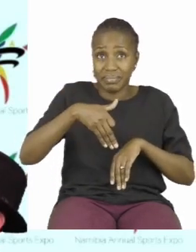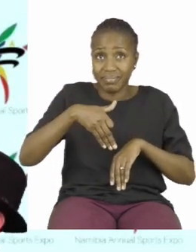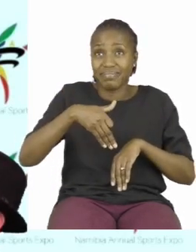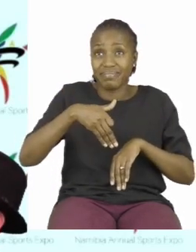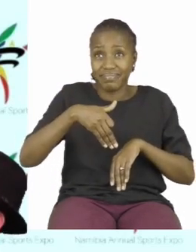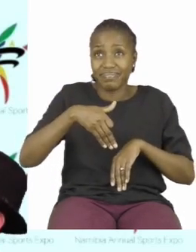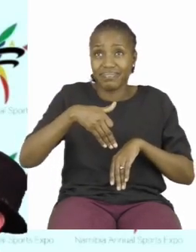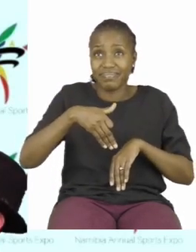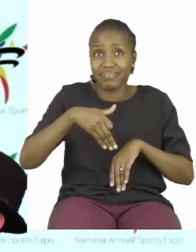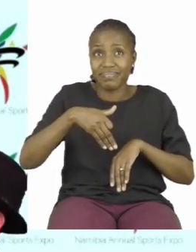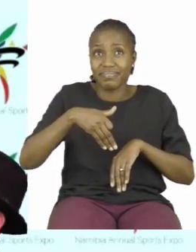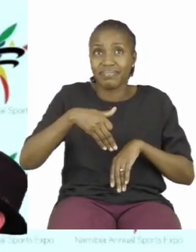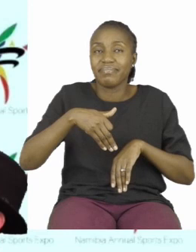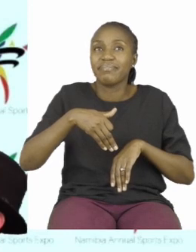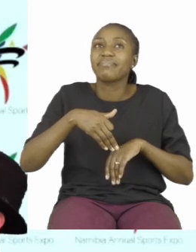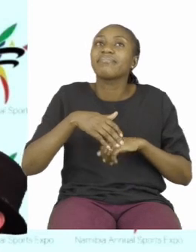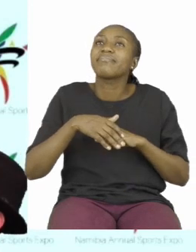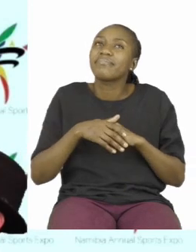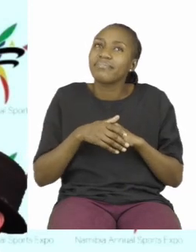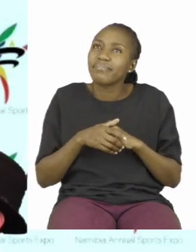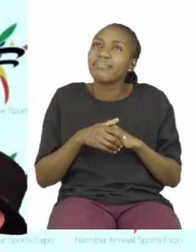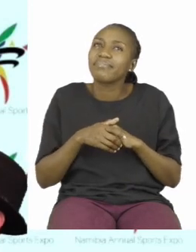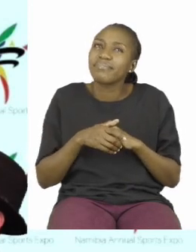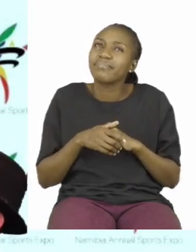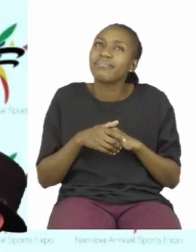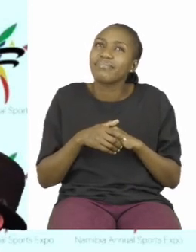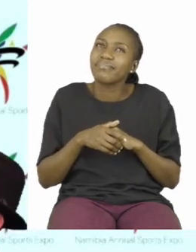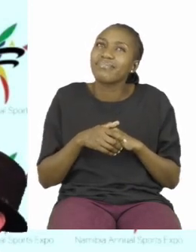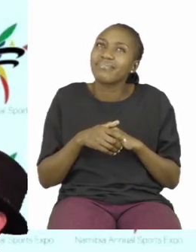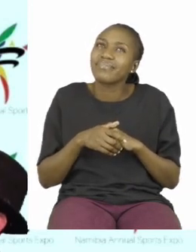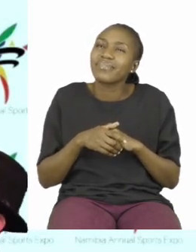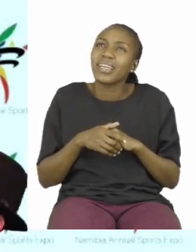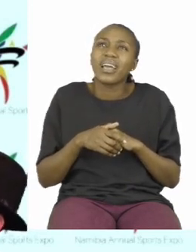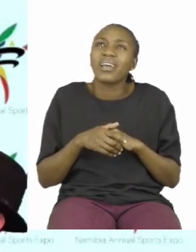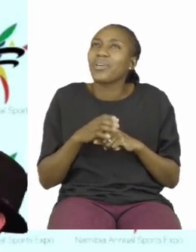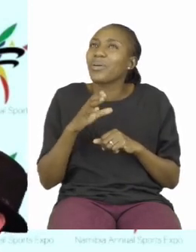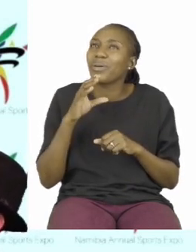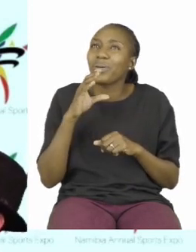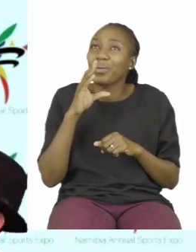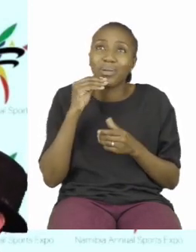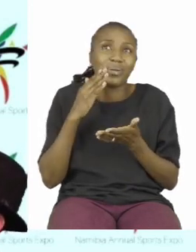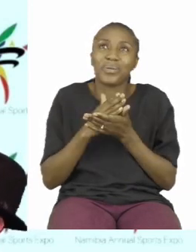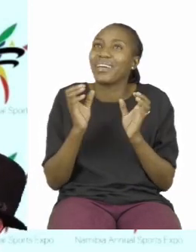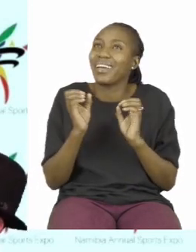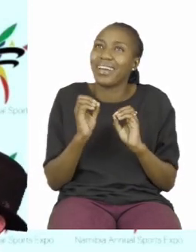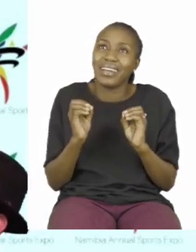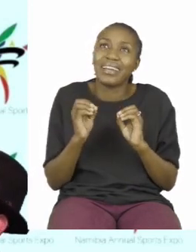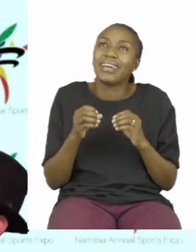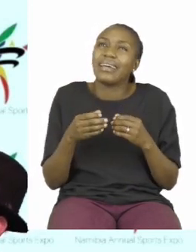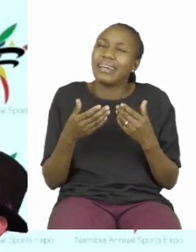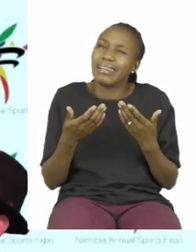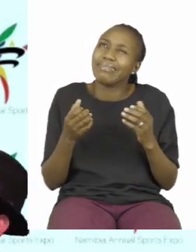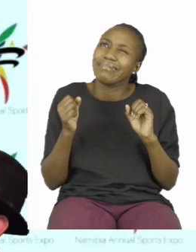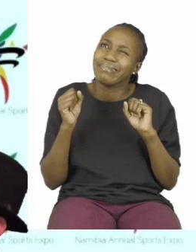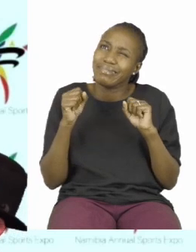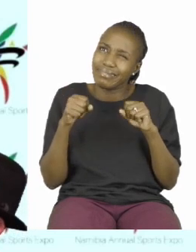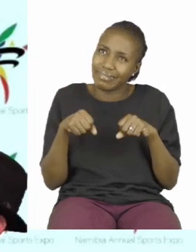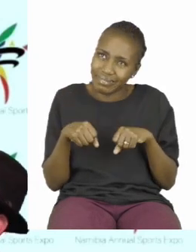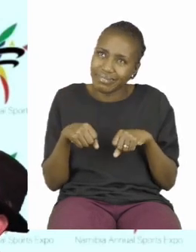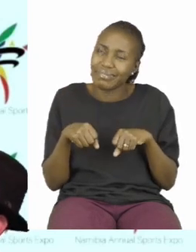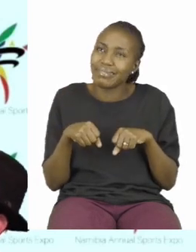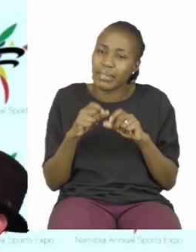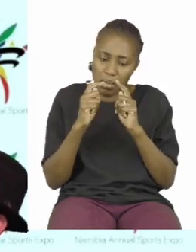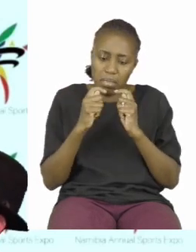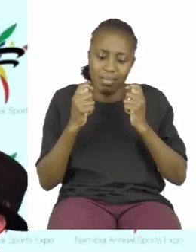public blatantly it's not the truth. Mm. Yes, you can get into a team